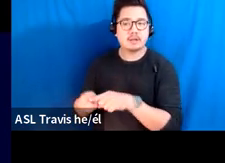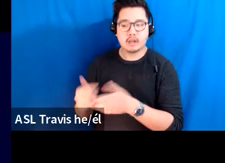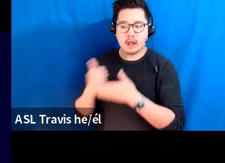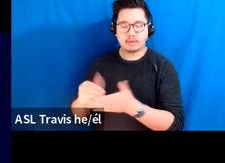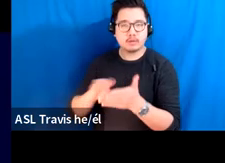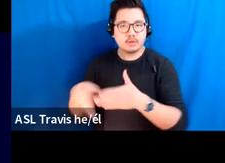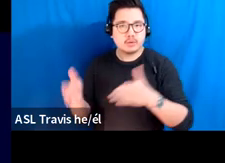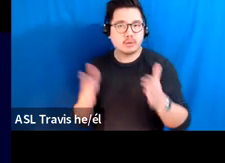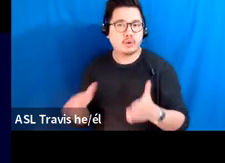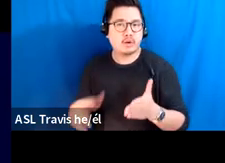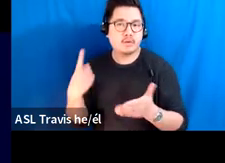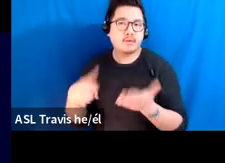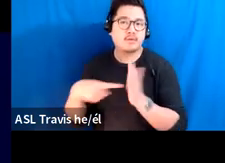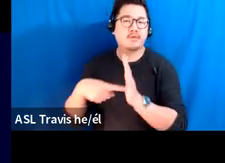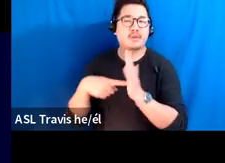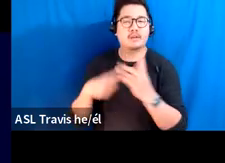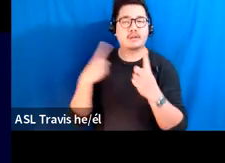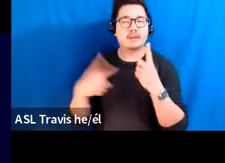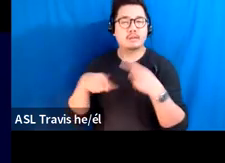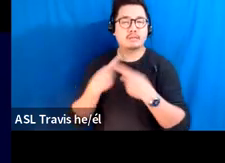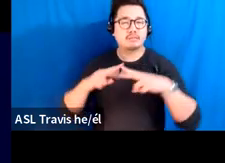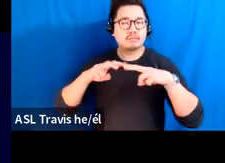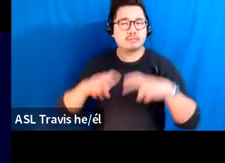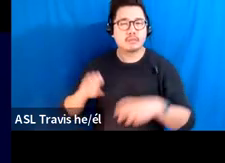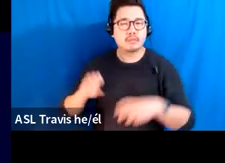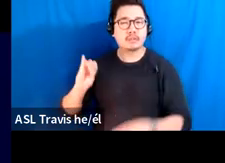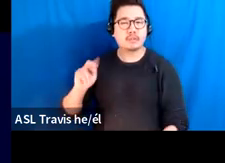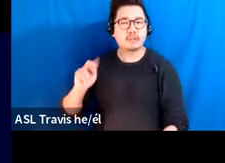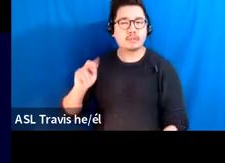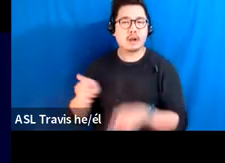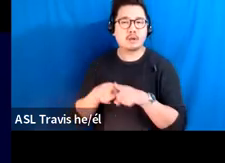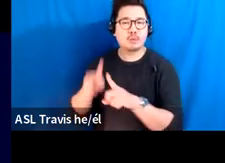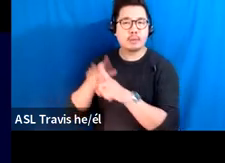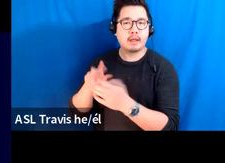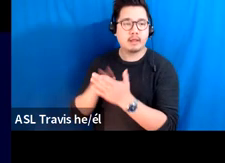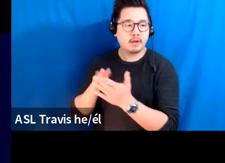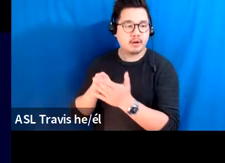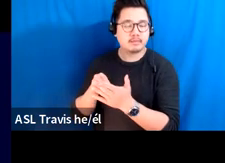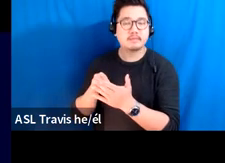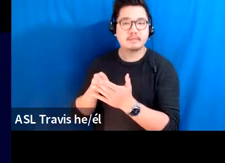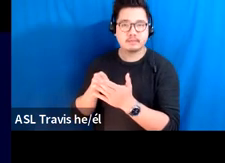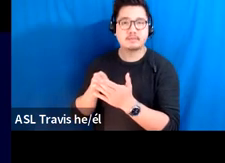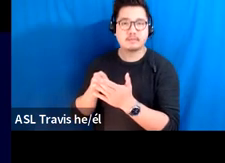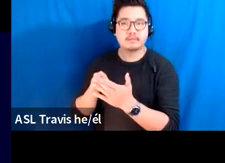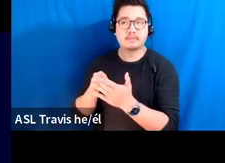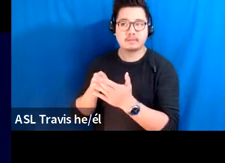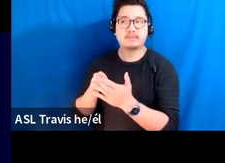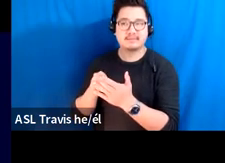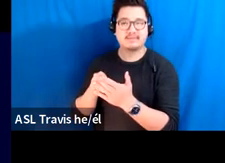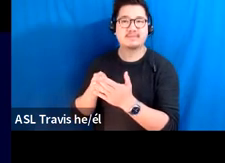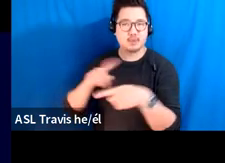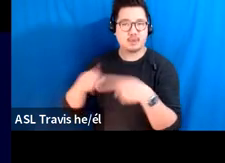into the rigors of inquiry and applied learning as they move through the higher